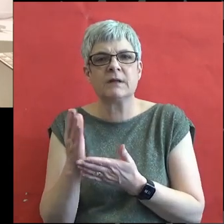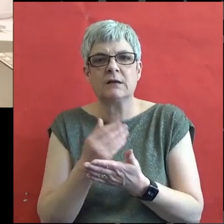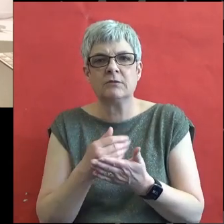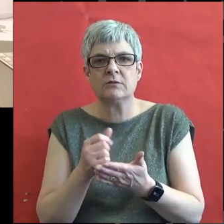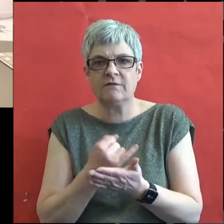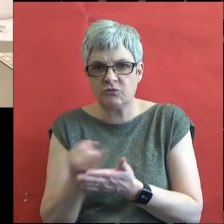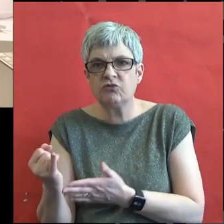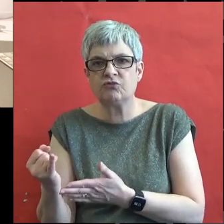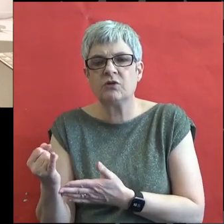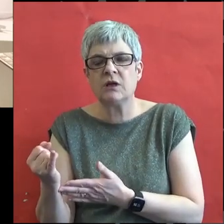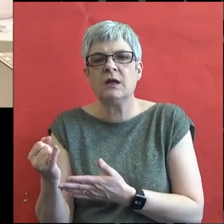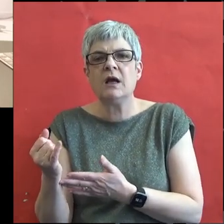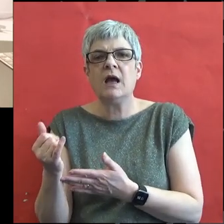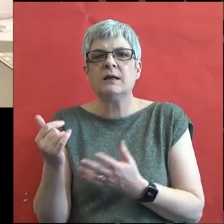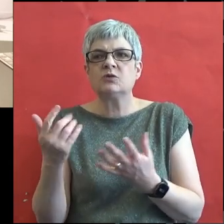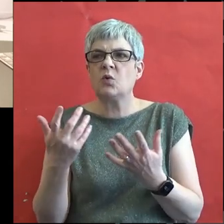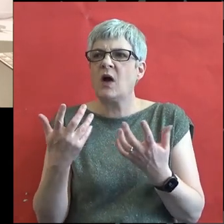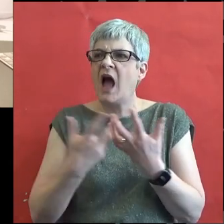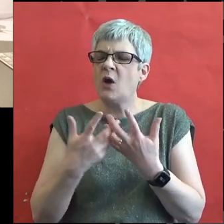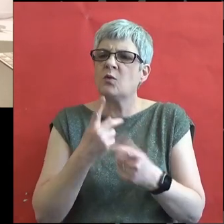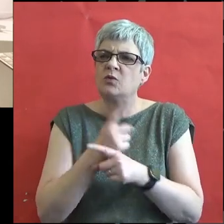about the vulnerable, the way we treat the poor,